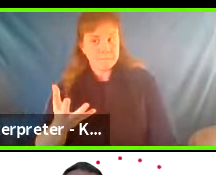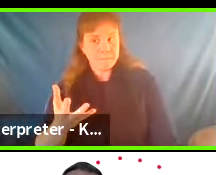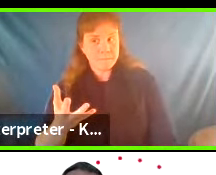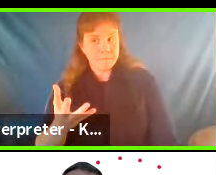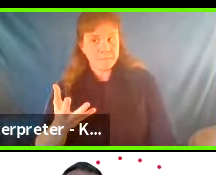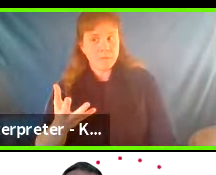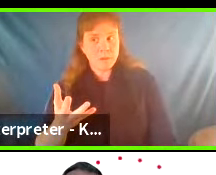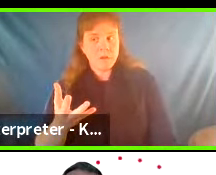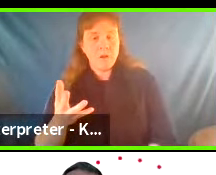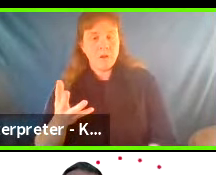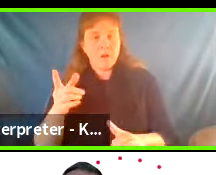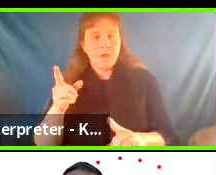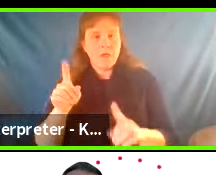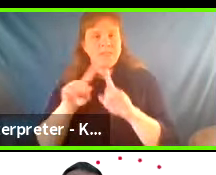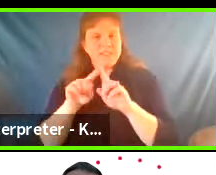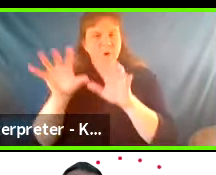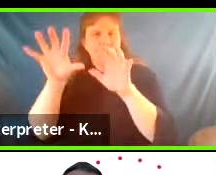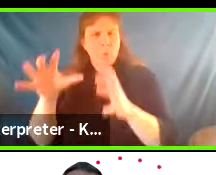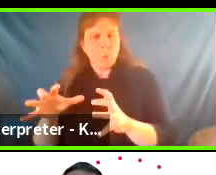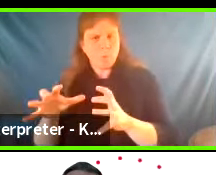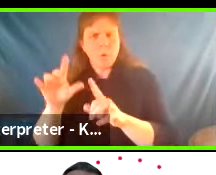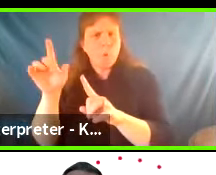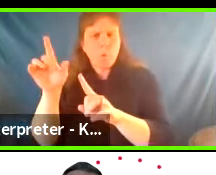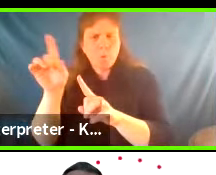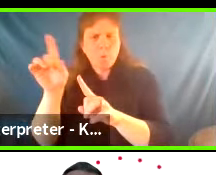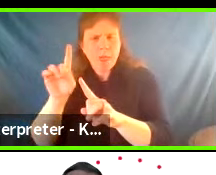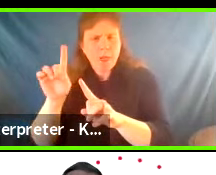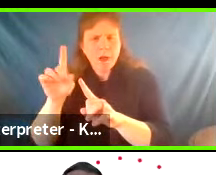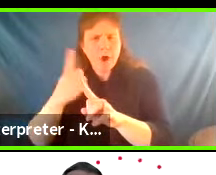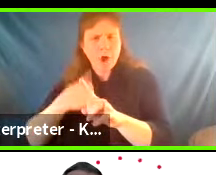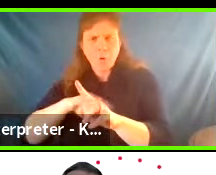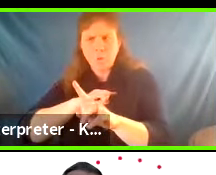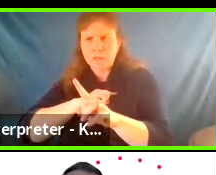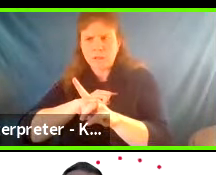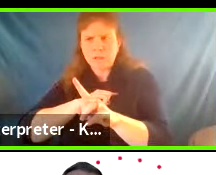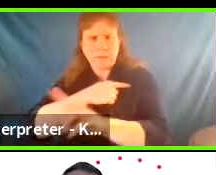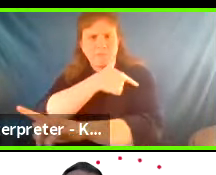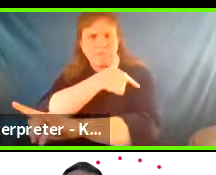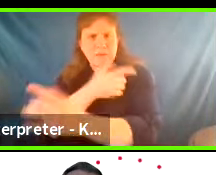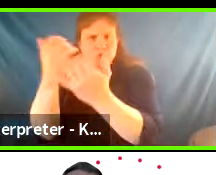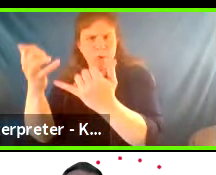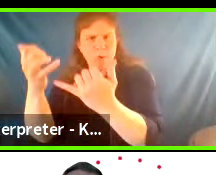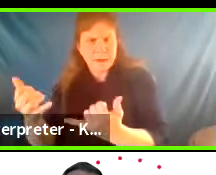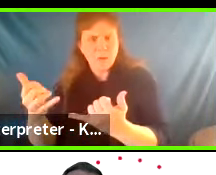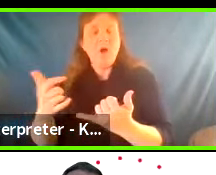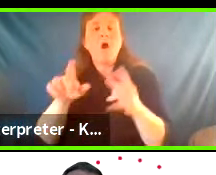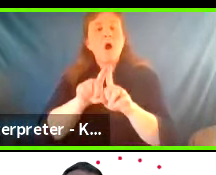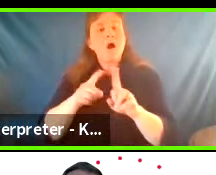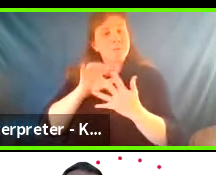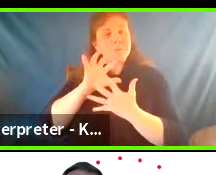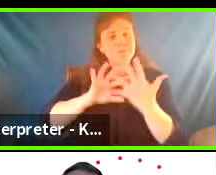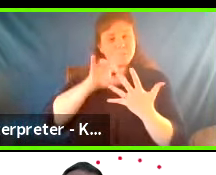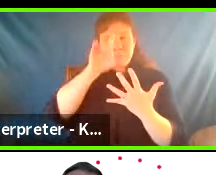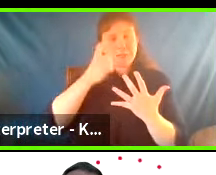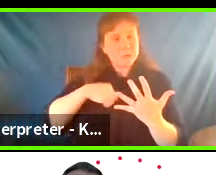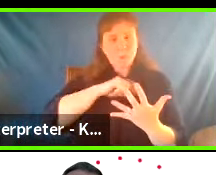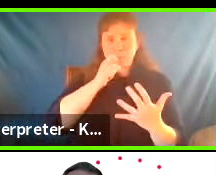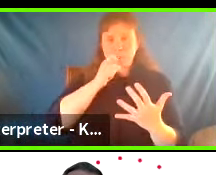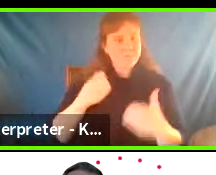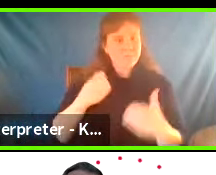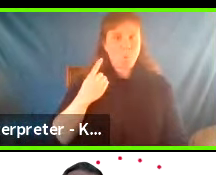those permissions? And I do appreciate that one of the reasons it's confusing is because we're not doing one implementation or even 58,